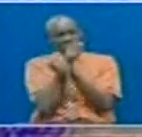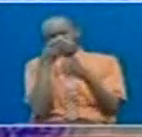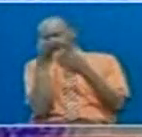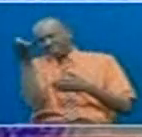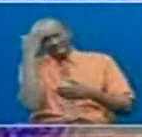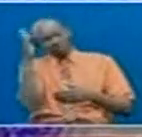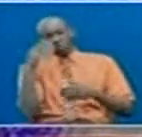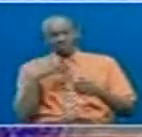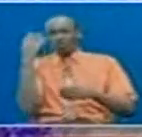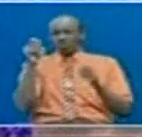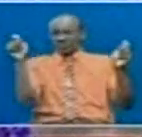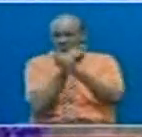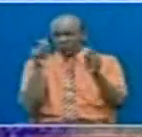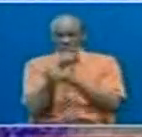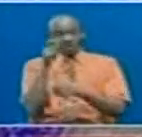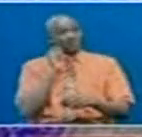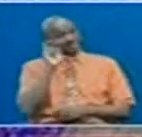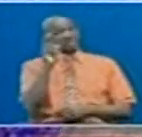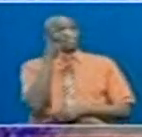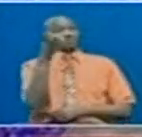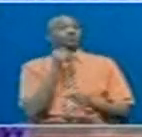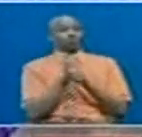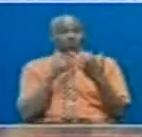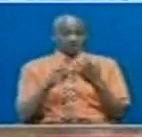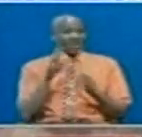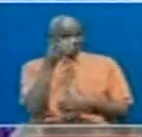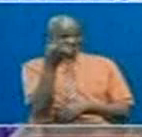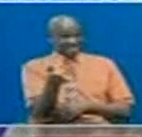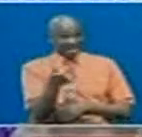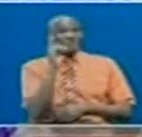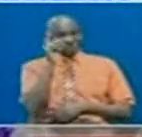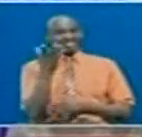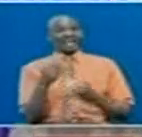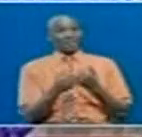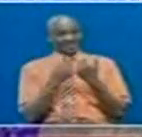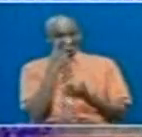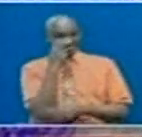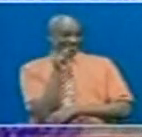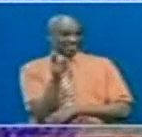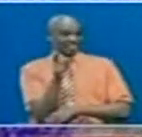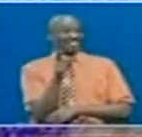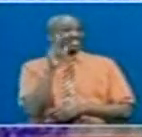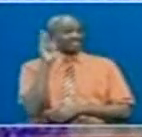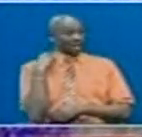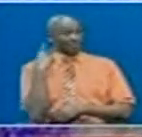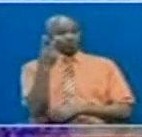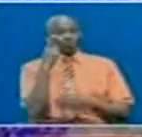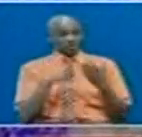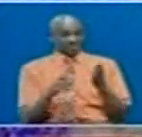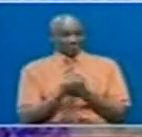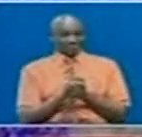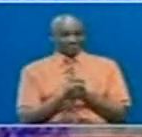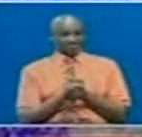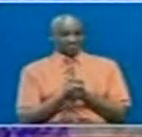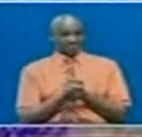what he's doing. Someone needs to check him out. That is the first thing. The second thing, of course, is, I